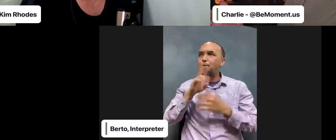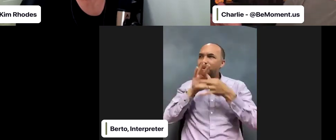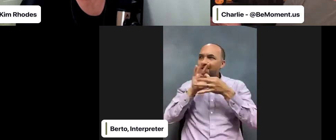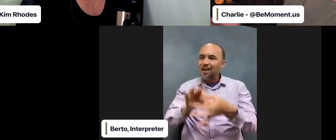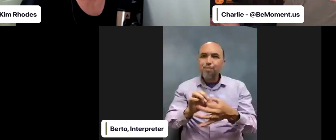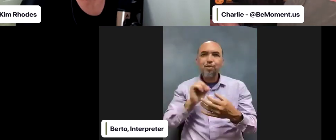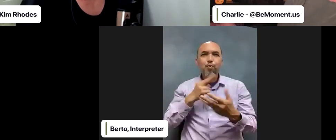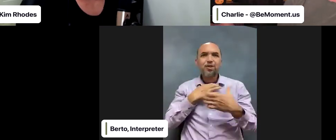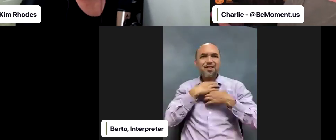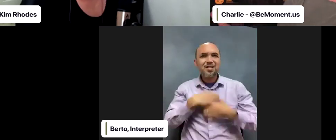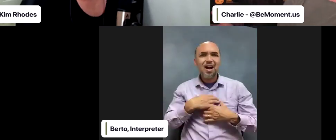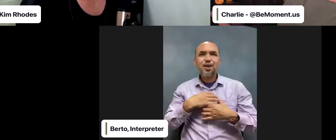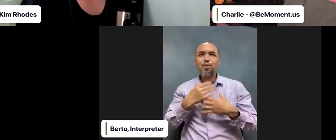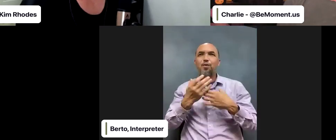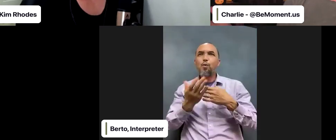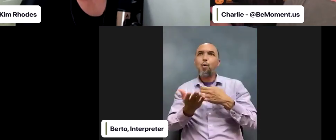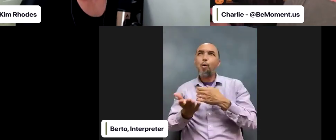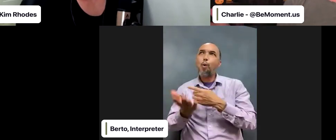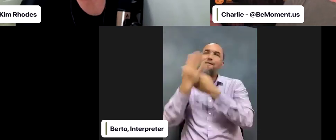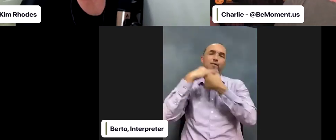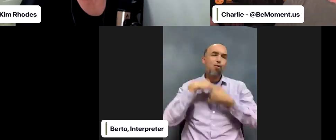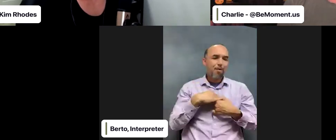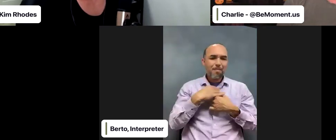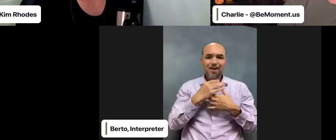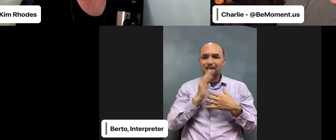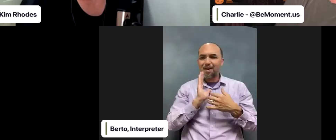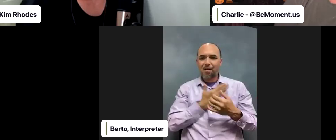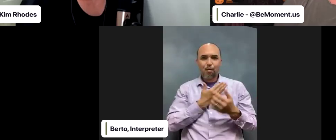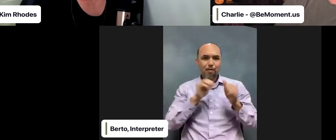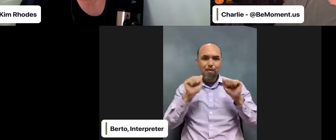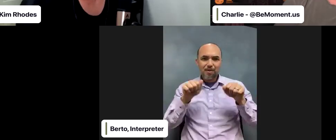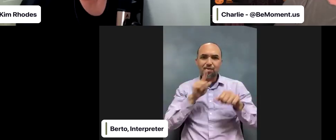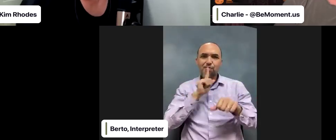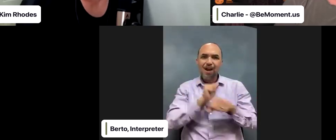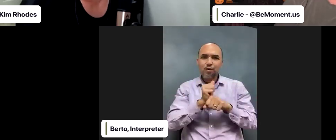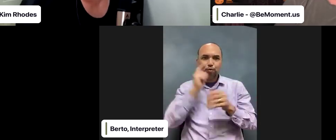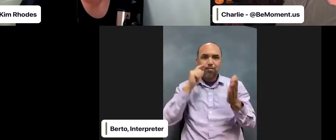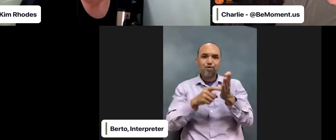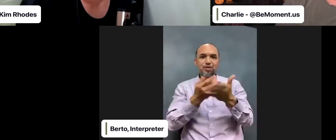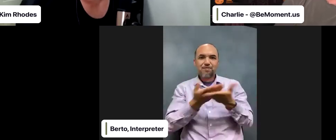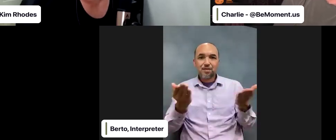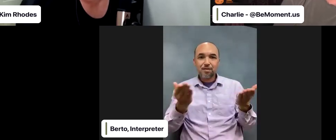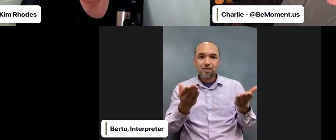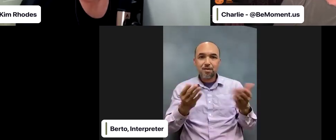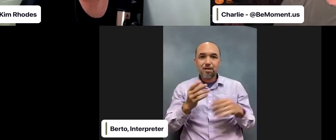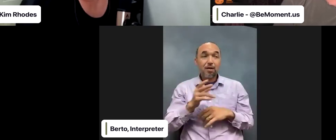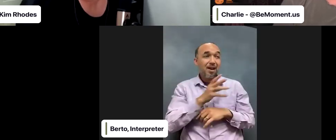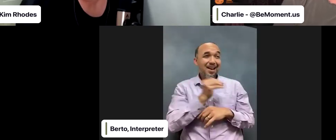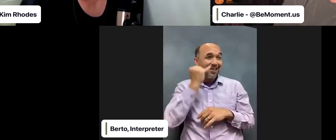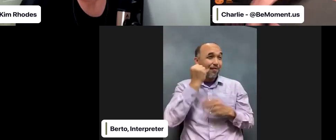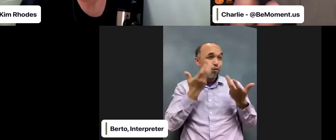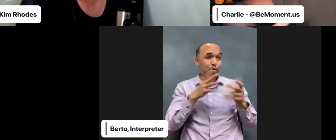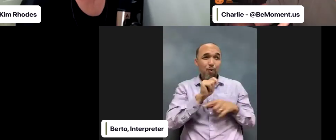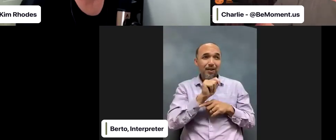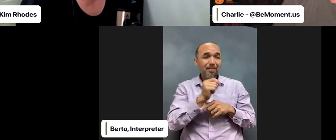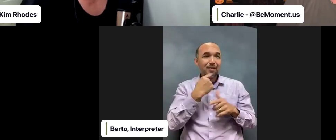just, what do I feel? Where am I? What am I getting? And at the same time, if you don't want it, then